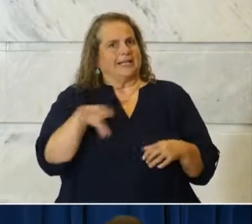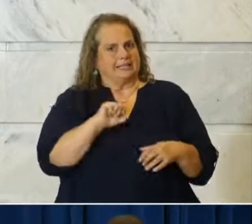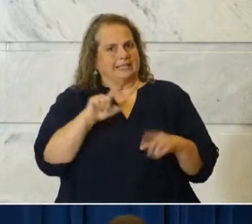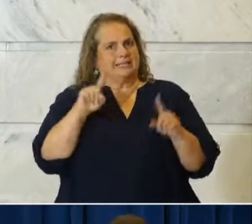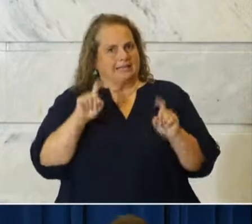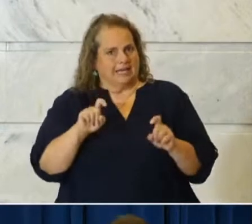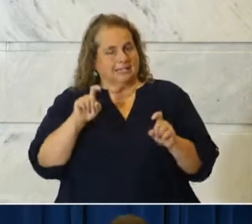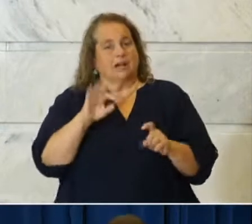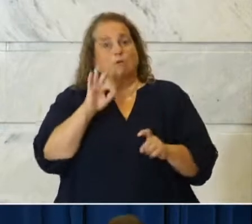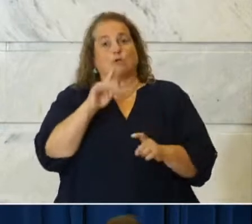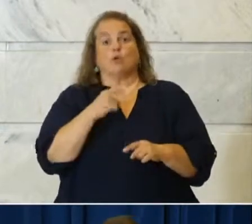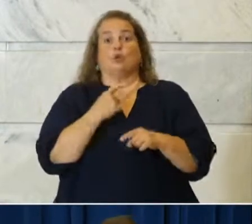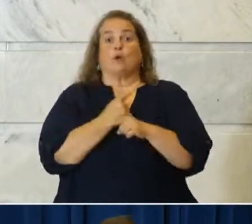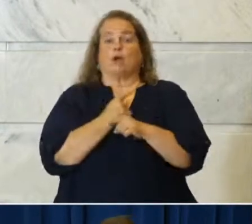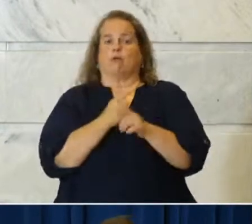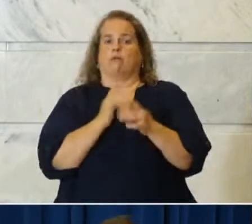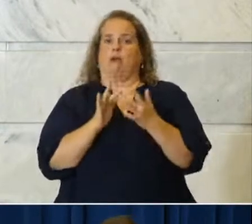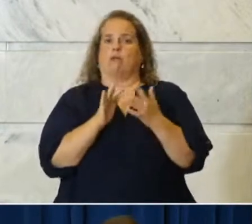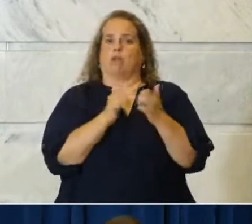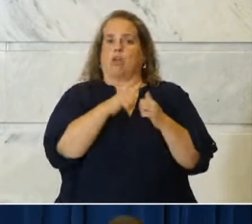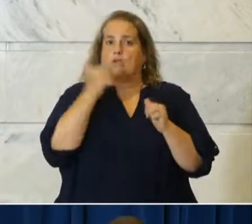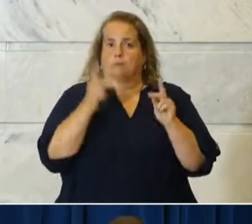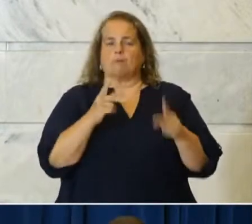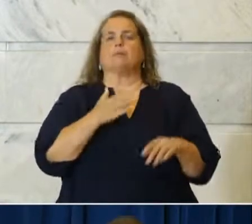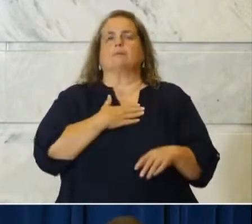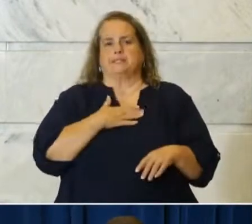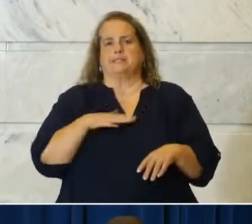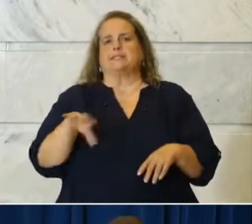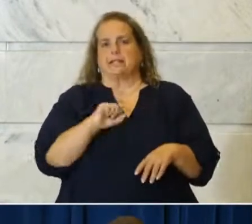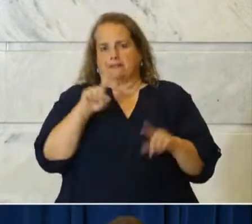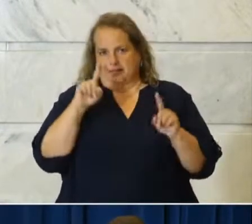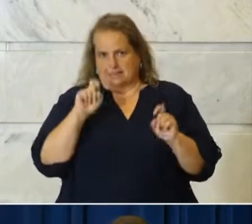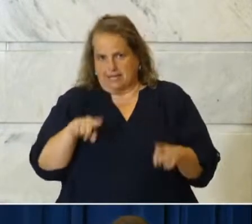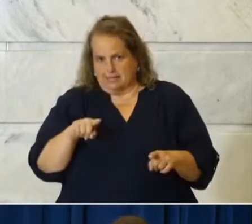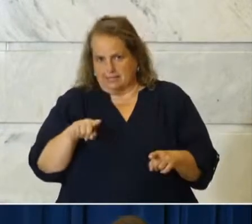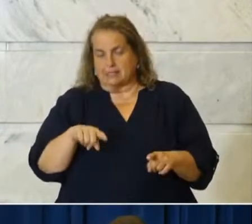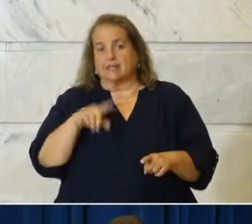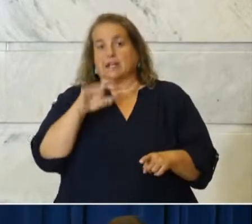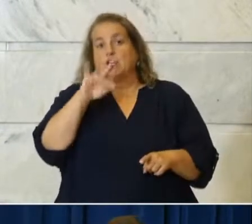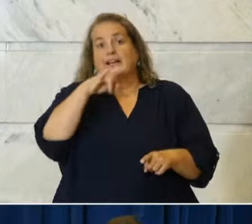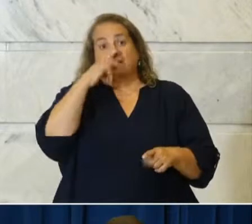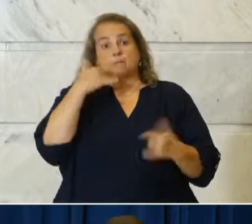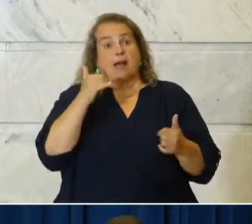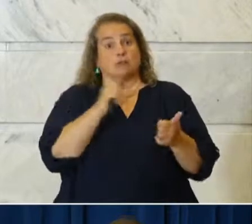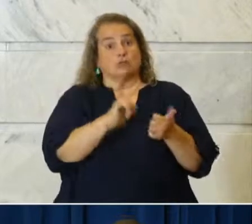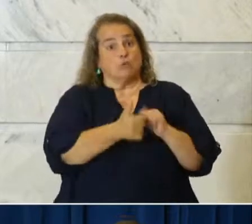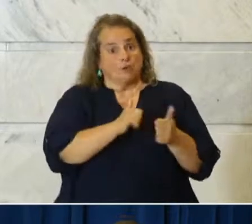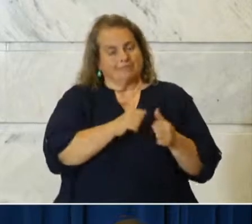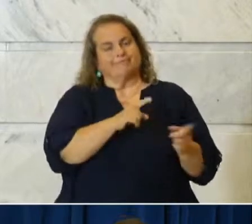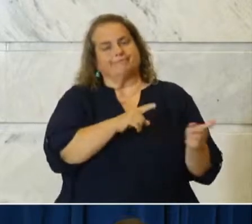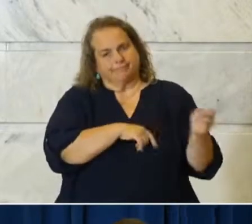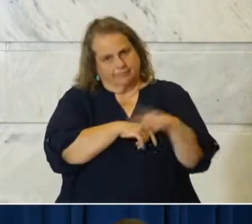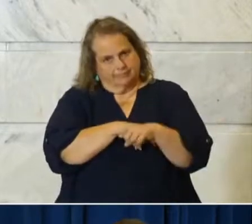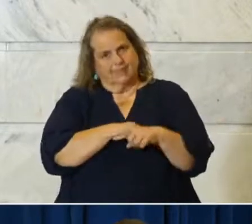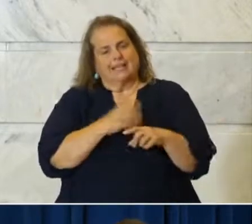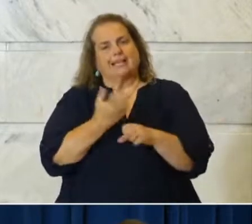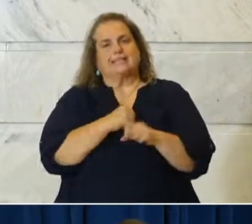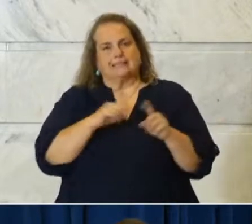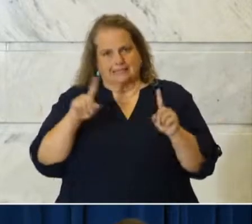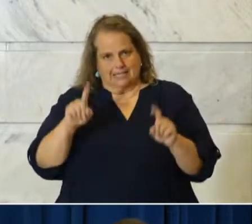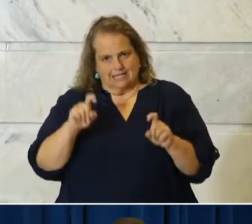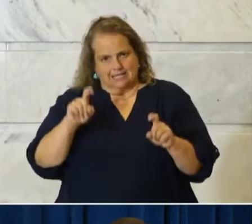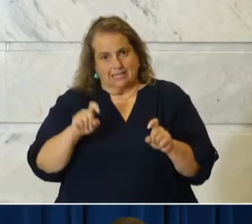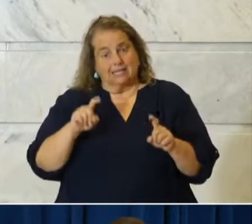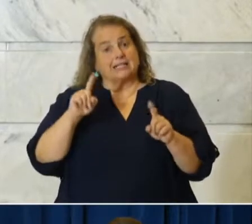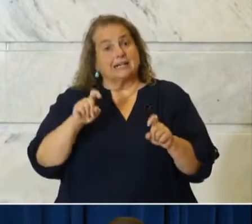regularly in contact with other people, it's time to get tested. Your kids, if they're playing sports, it's time for them to get tested. Our